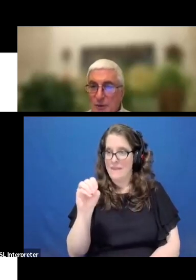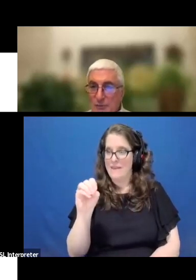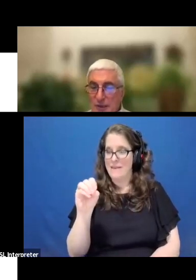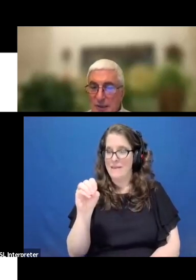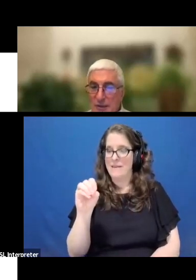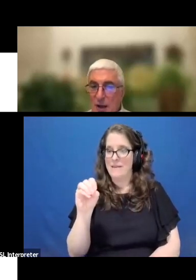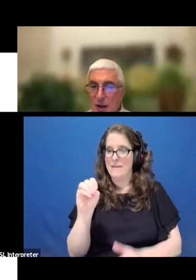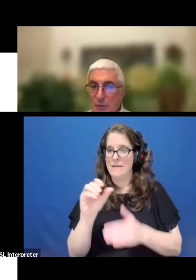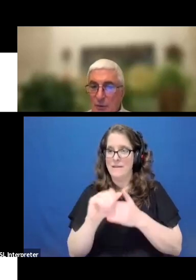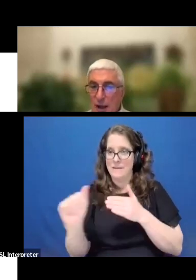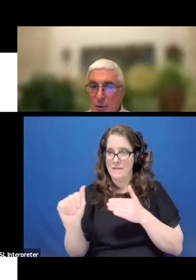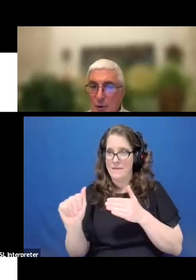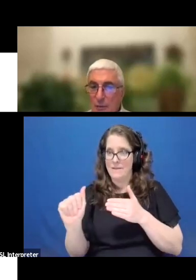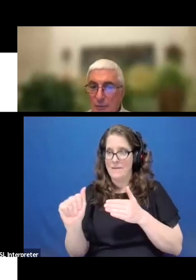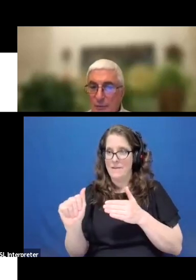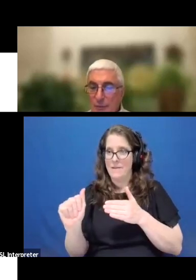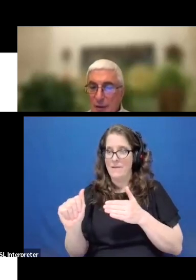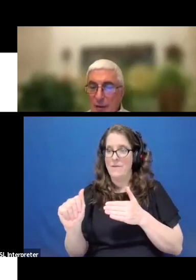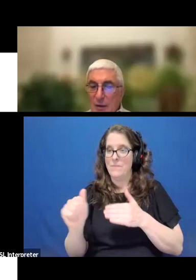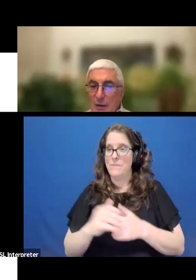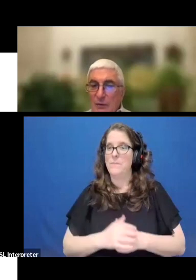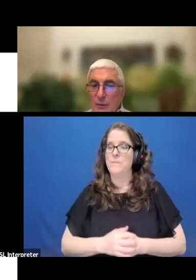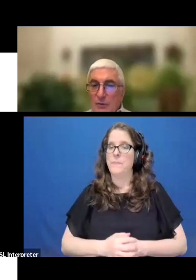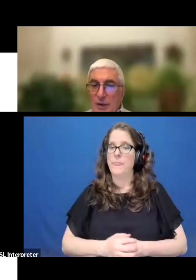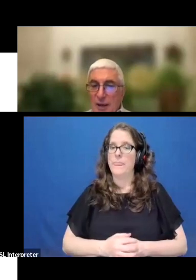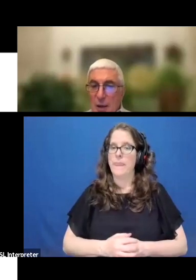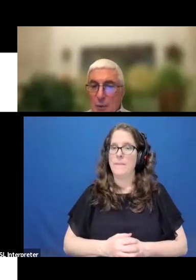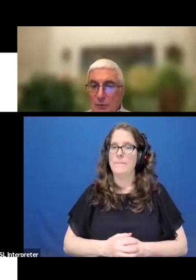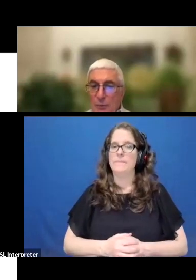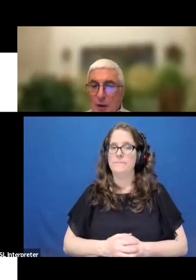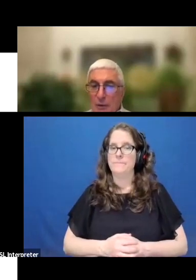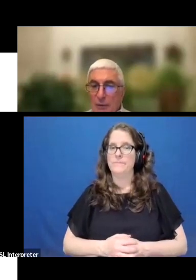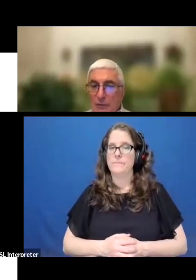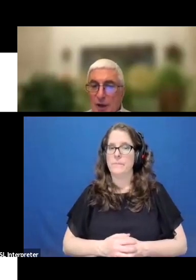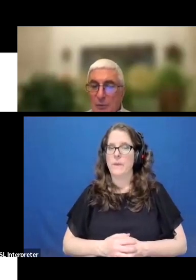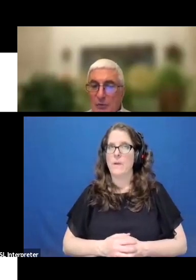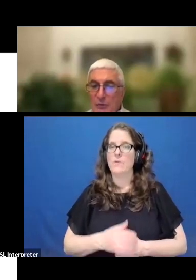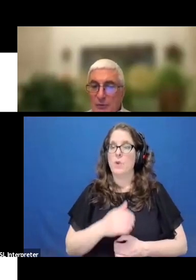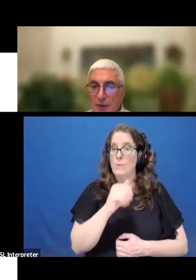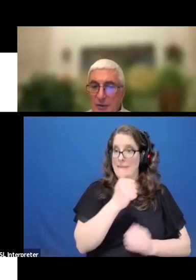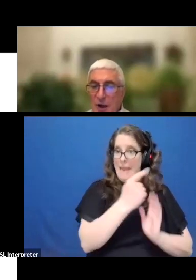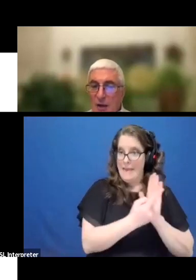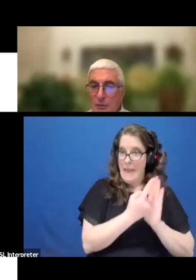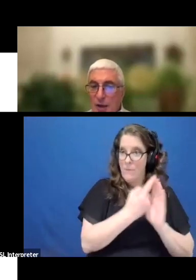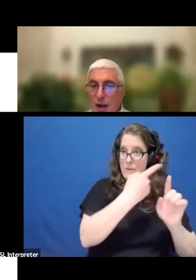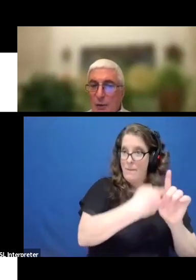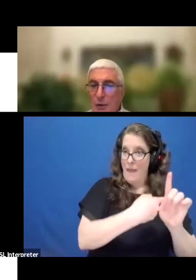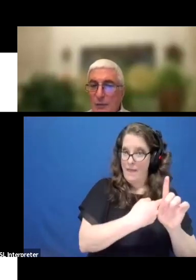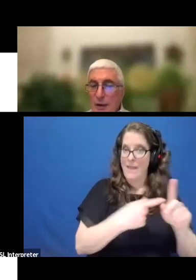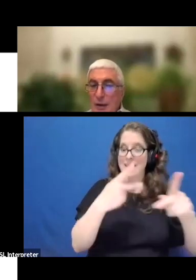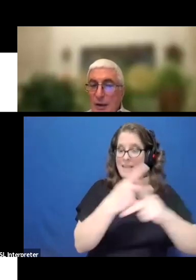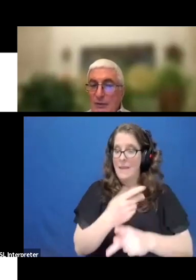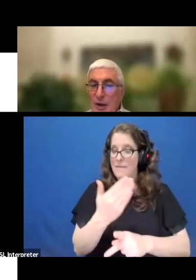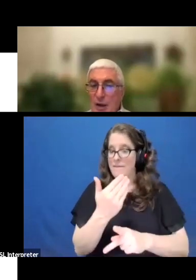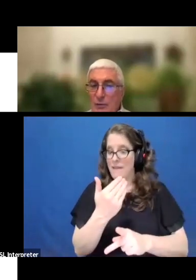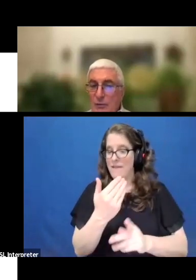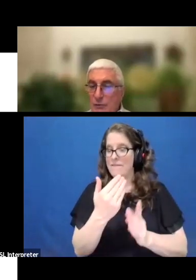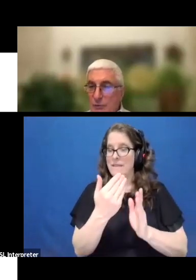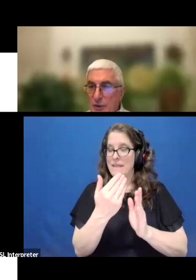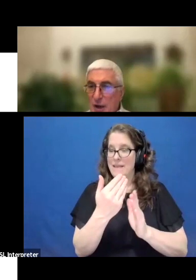of $15 an hour. So 10 hours a month times $15 an hour